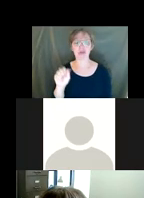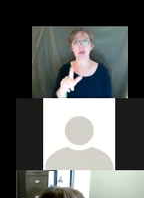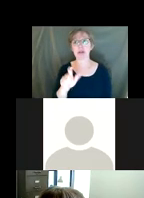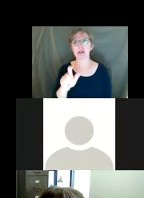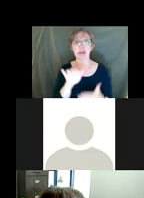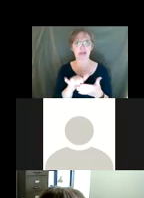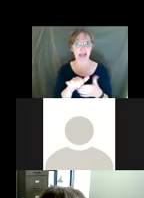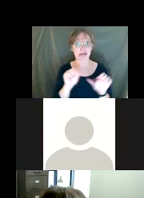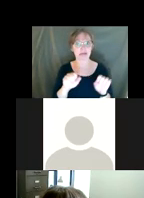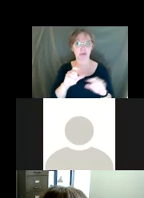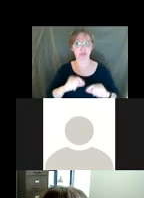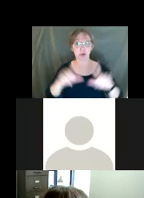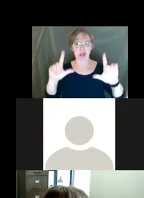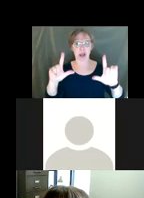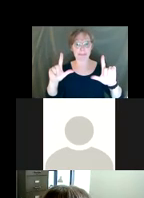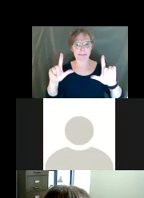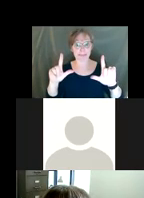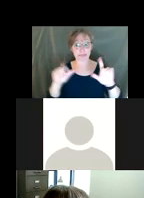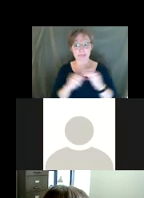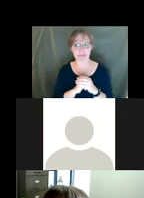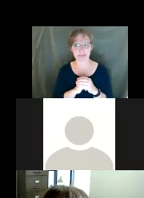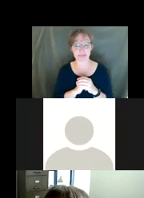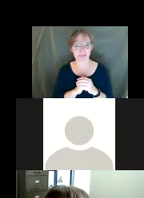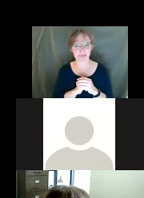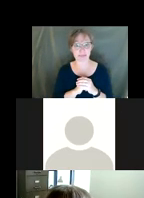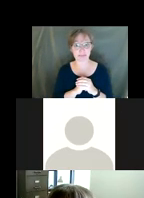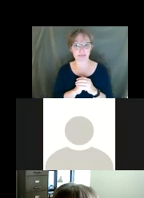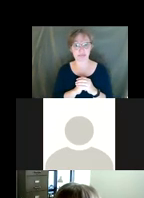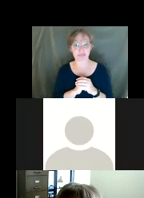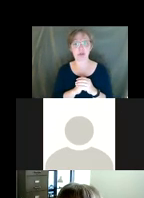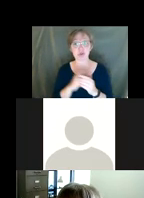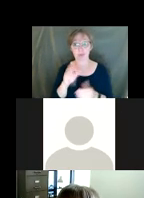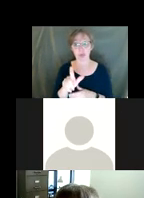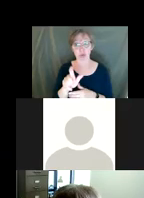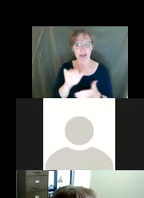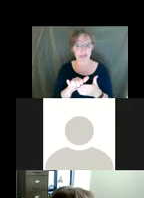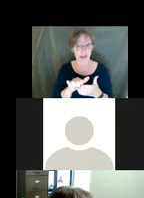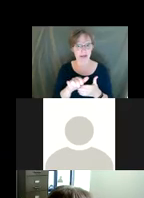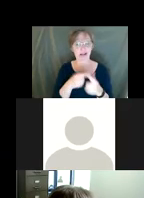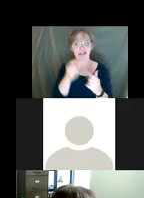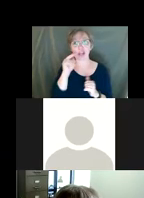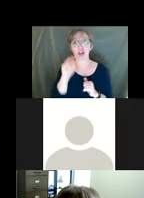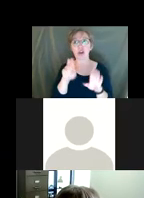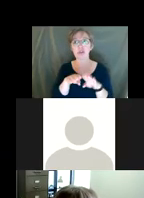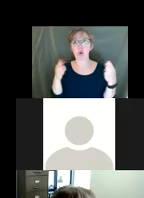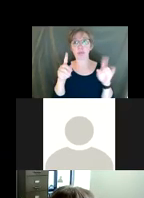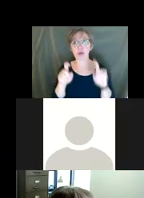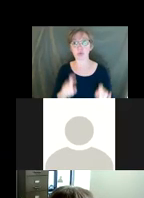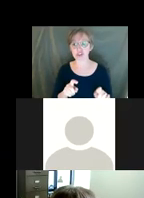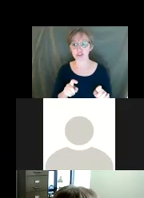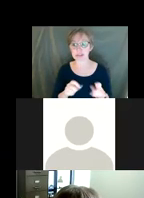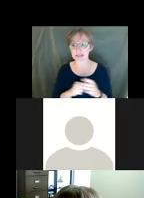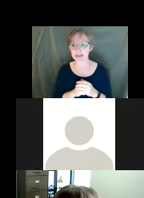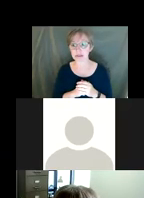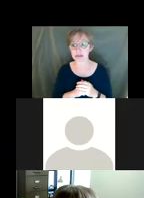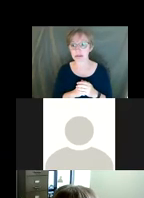your screen Q&A. If you click on there and go to our open questions. I have them right here. Thank you. Is there a criteria